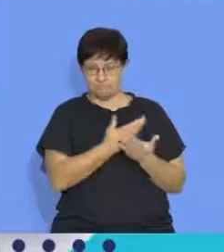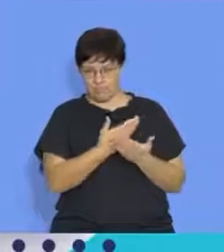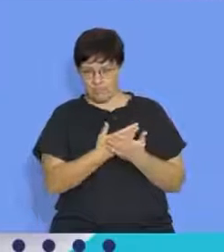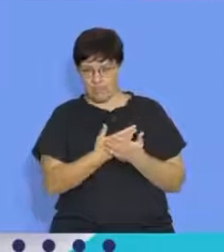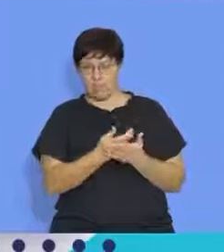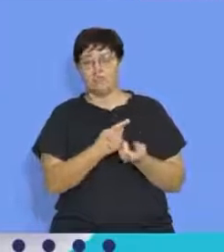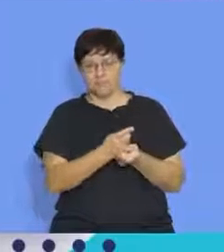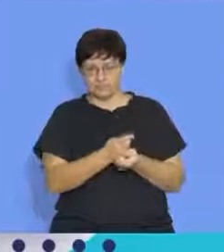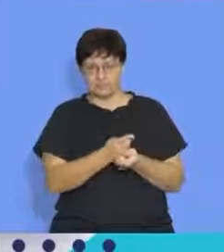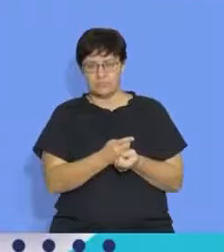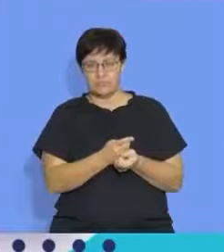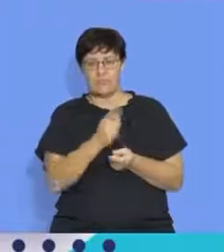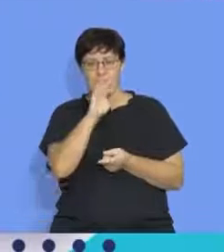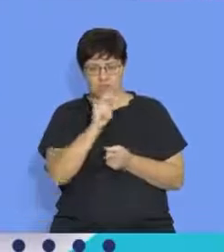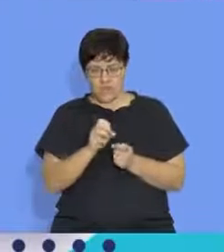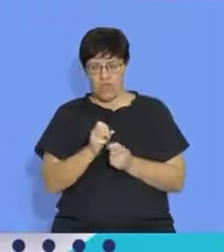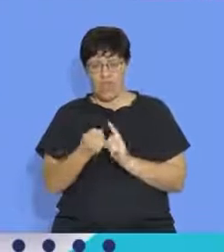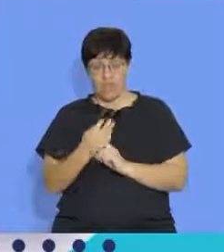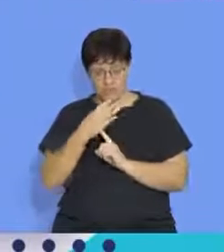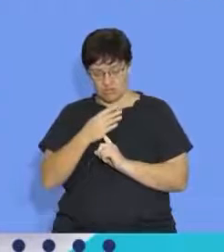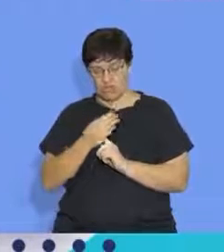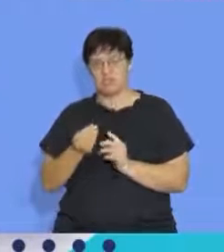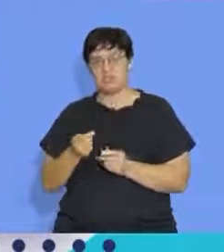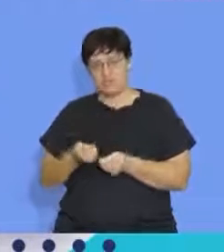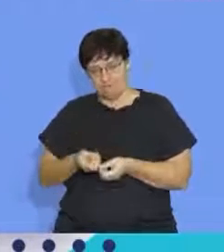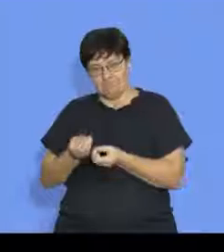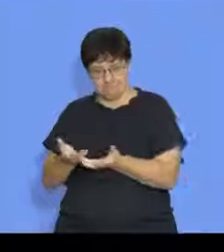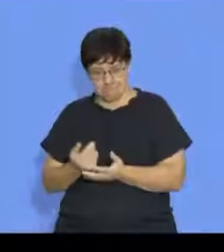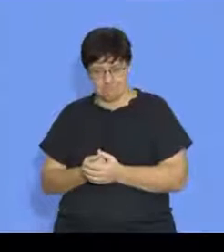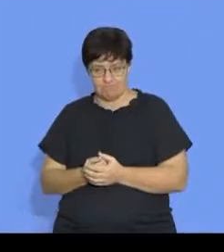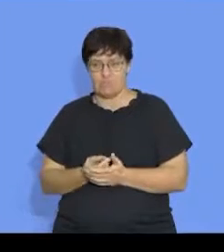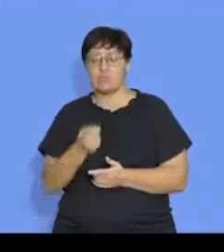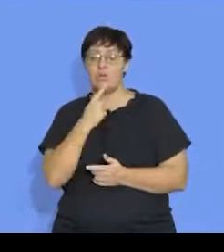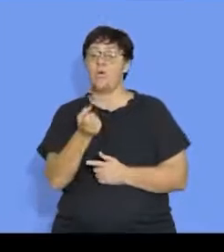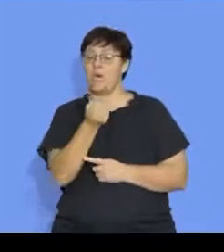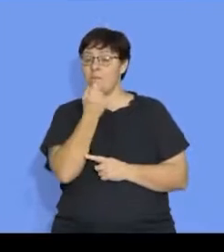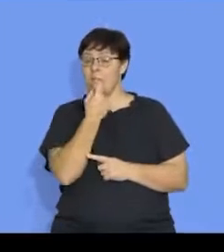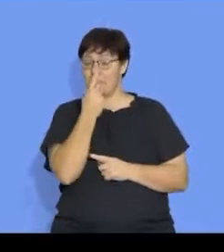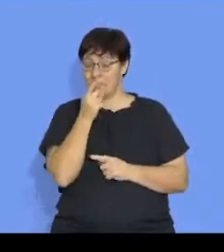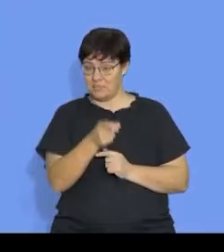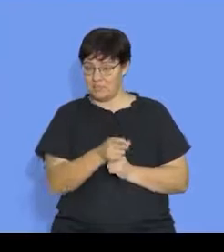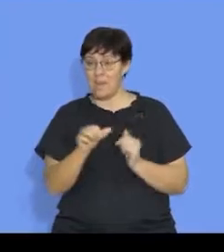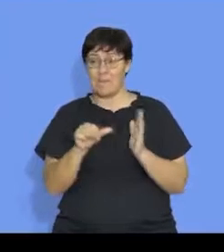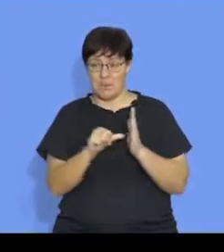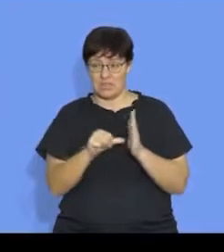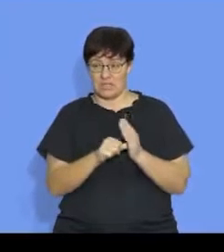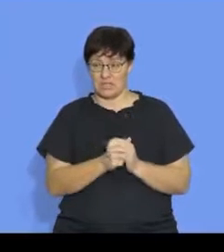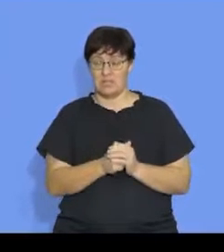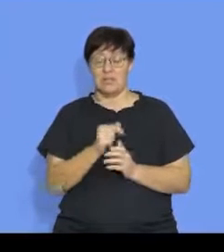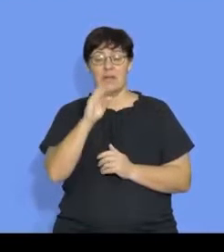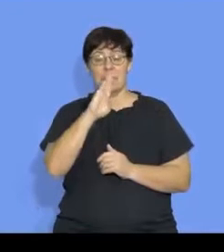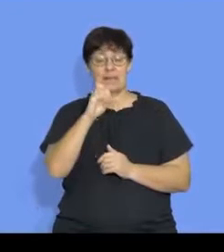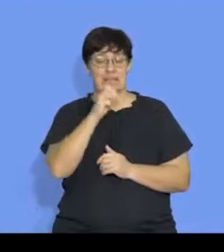could treat bacterial infections for. So when it comes to antibiotics, guys, this is very important,